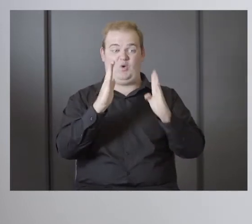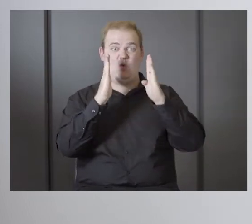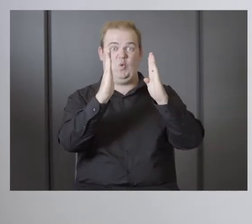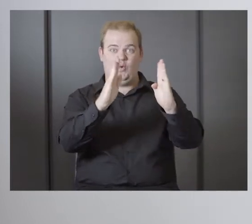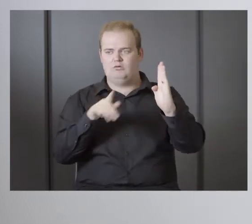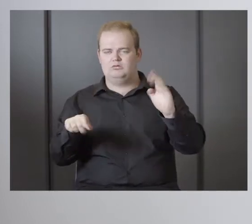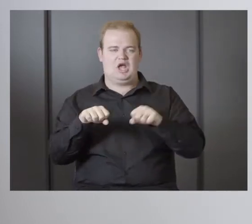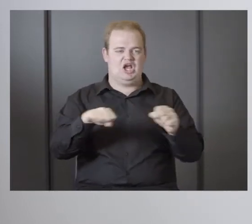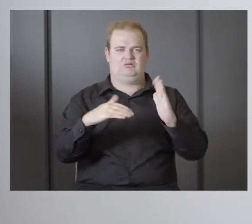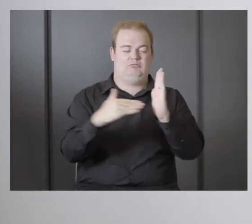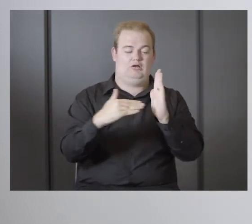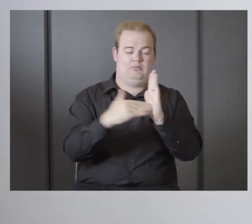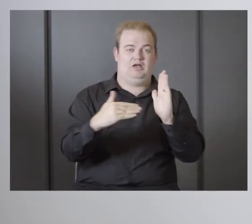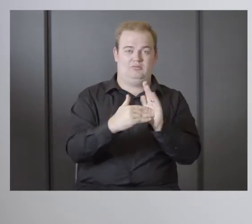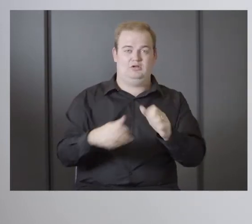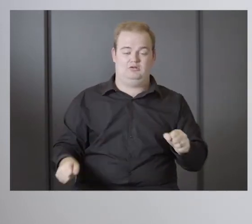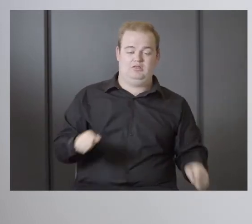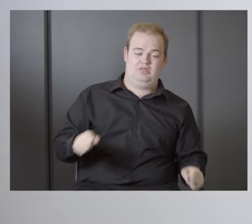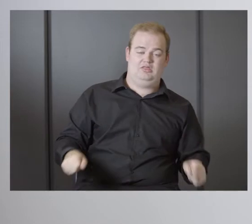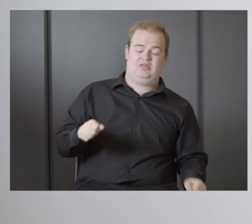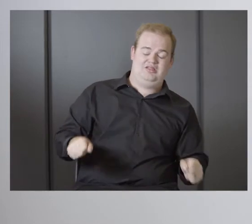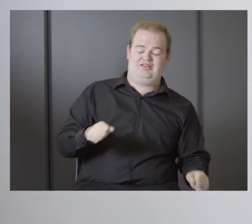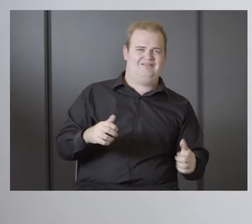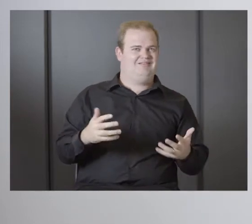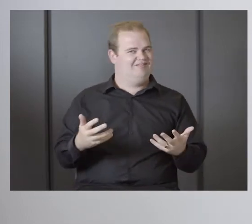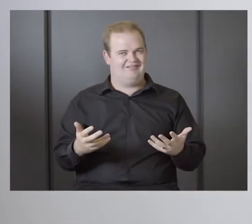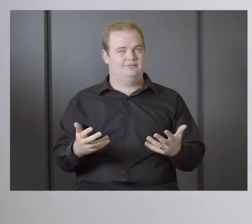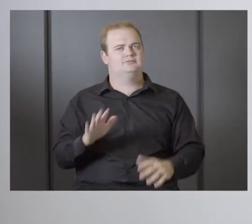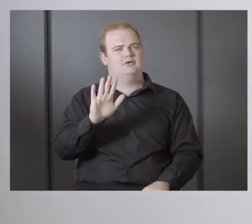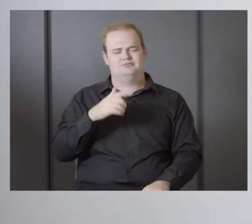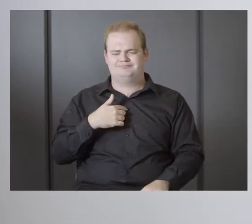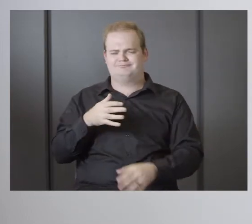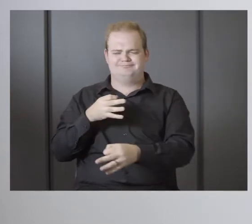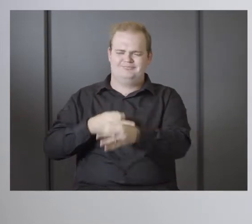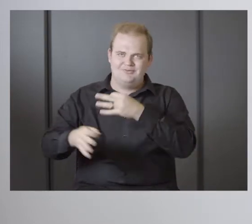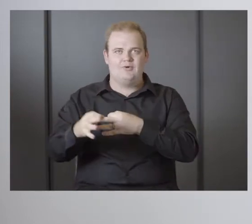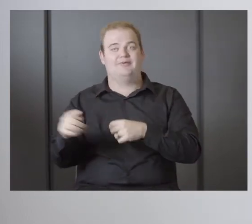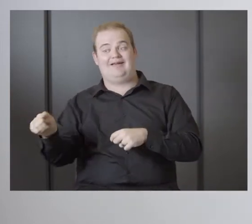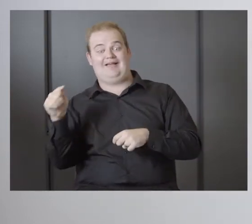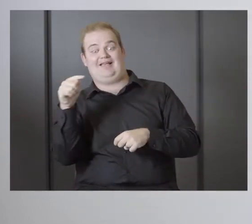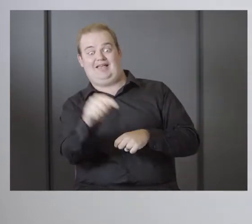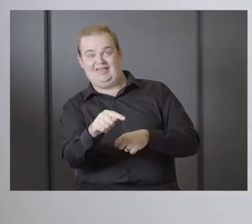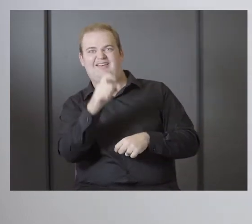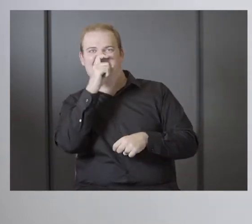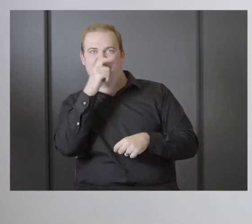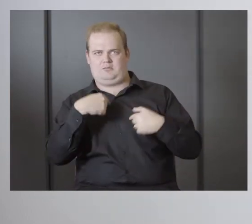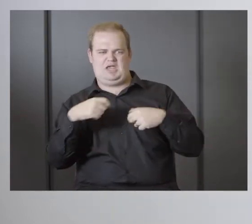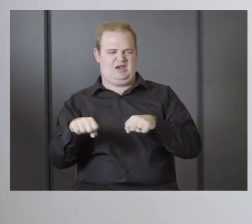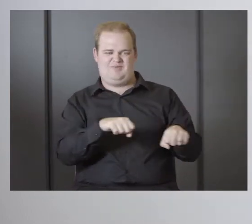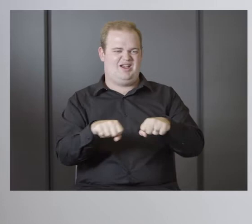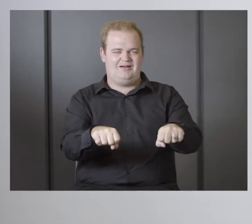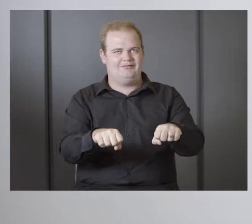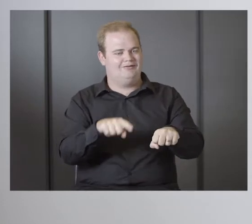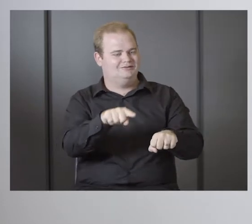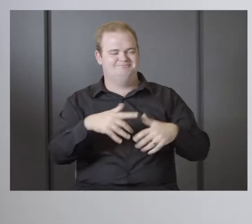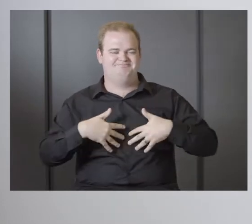And she kept on bumping me against the hallway floors. So I had to push her that time. And, well,